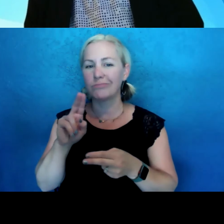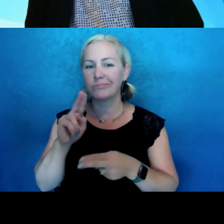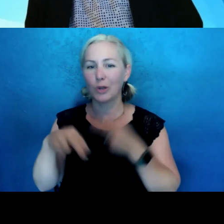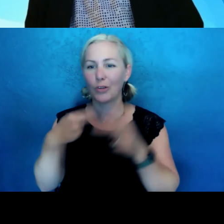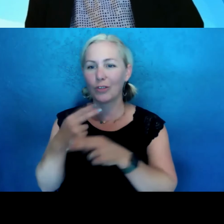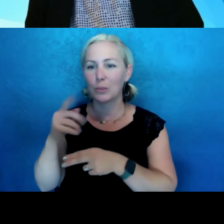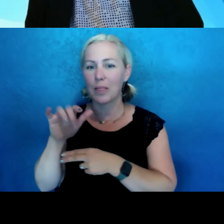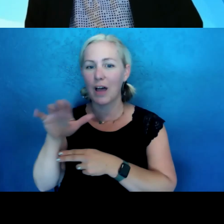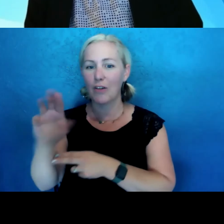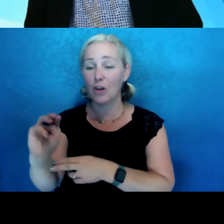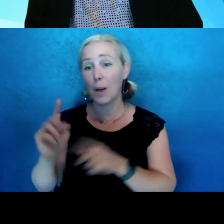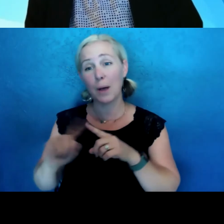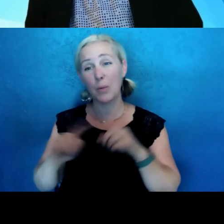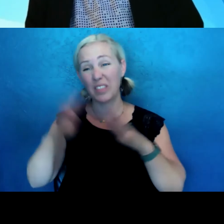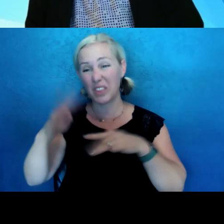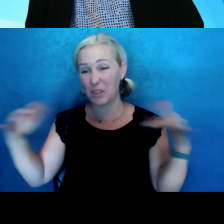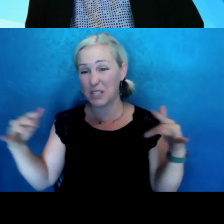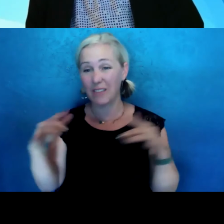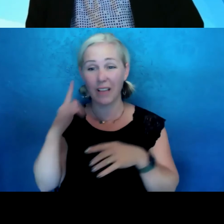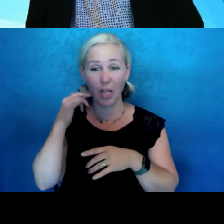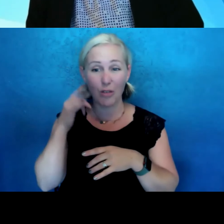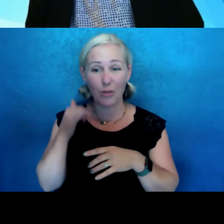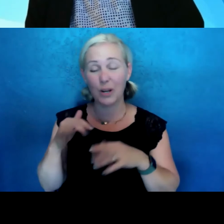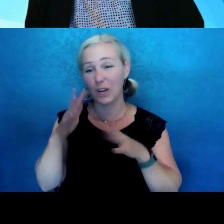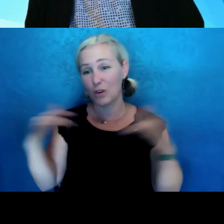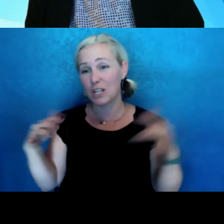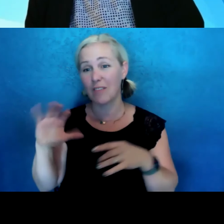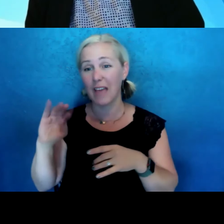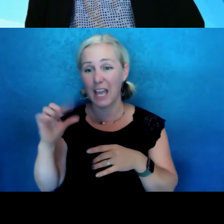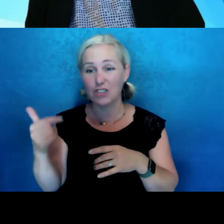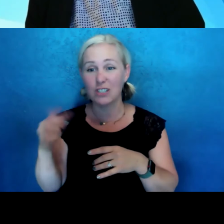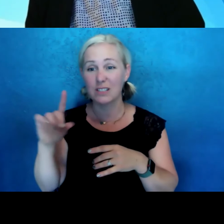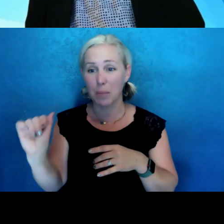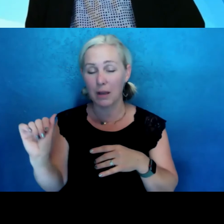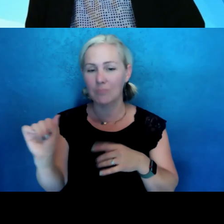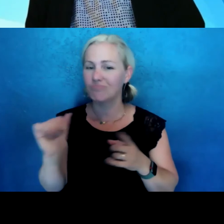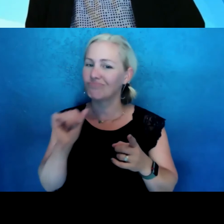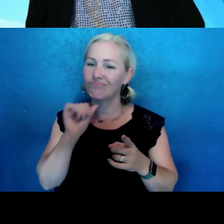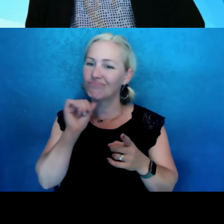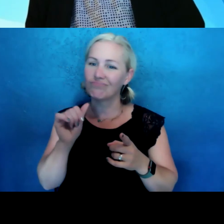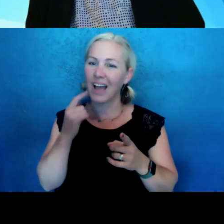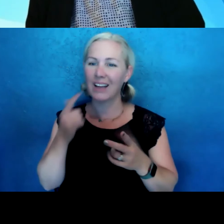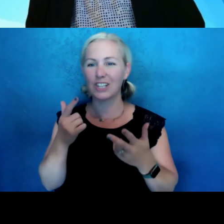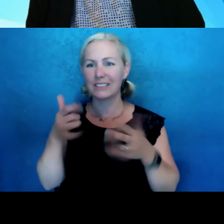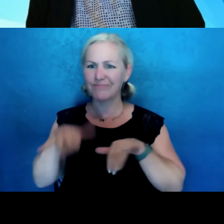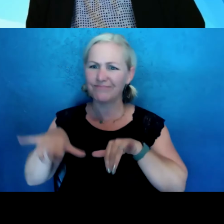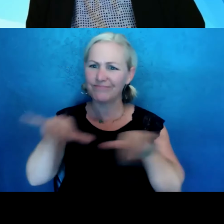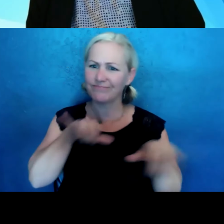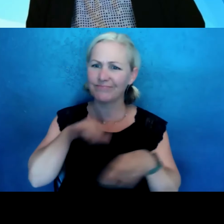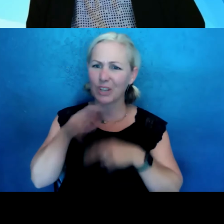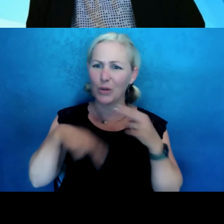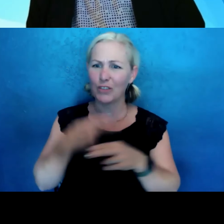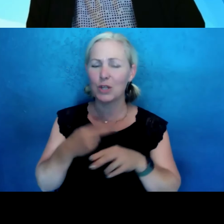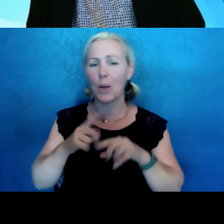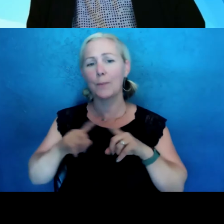I think given the diversity of California and the diversity of aging and disability, it's not so much a universal platform as interoperable